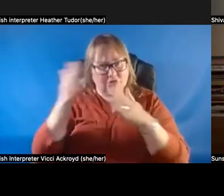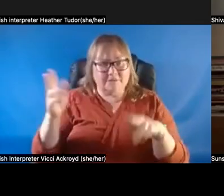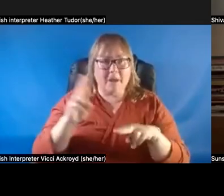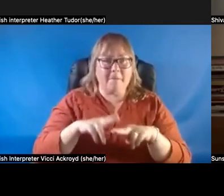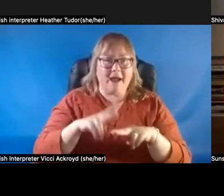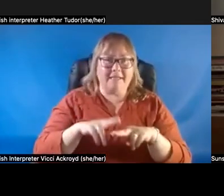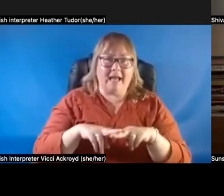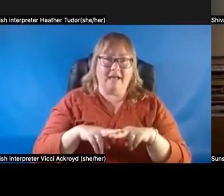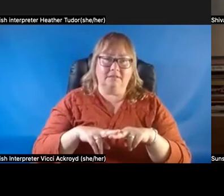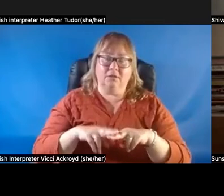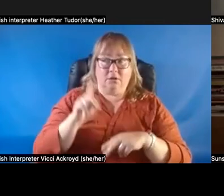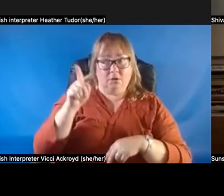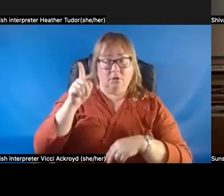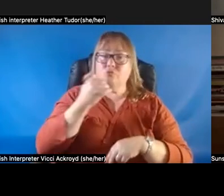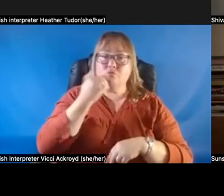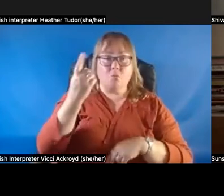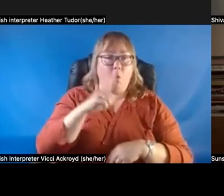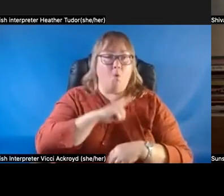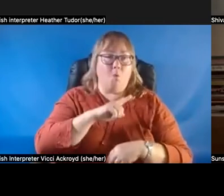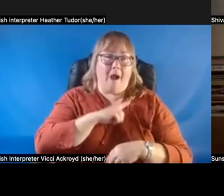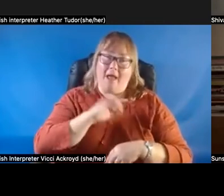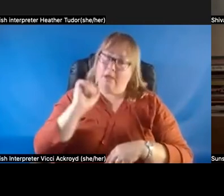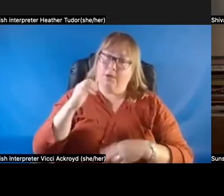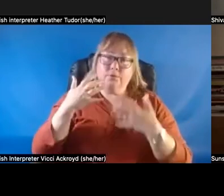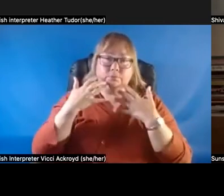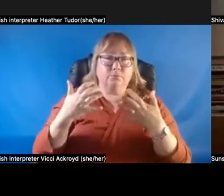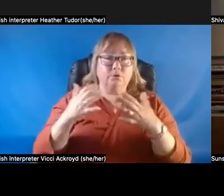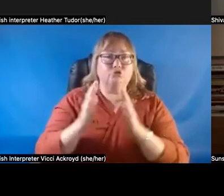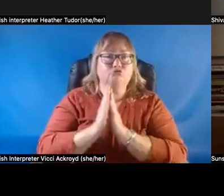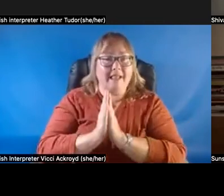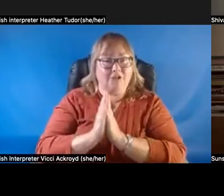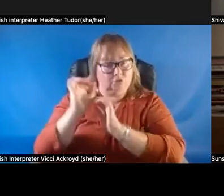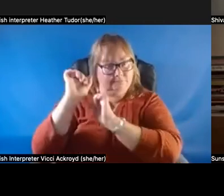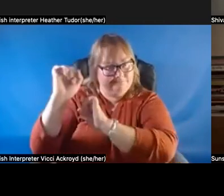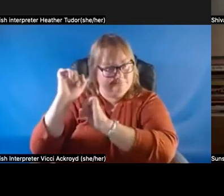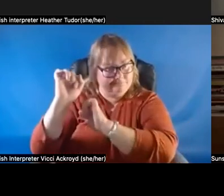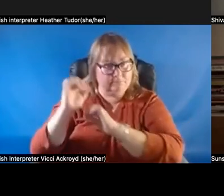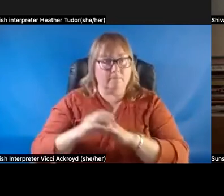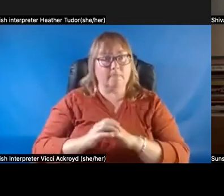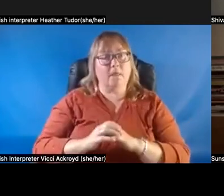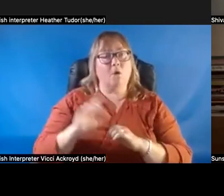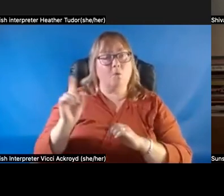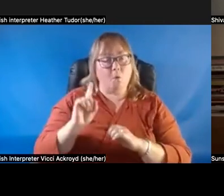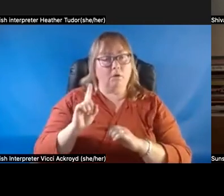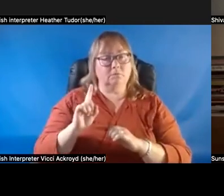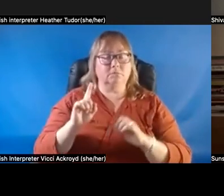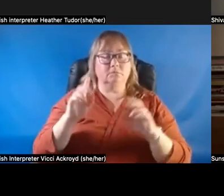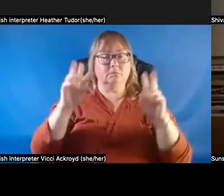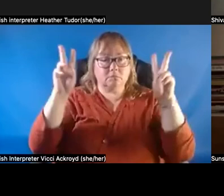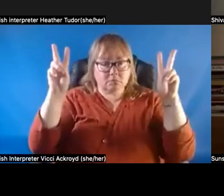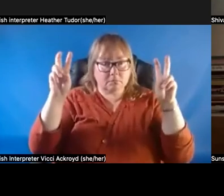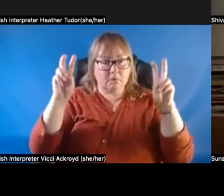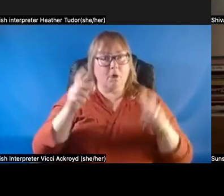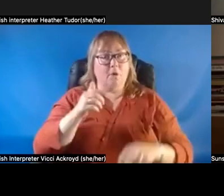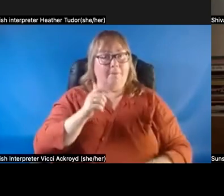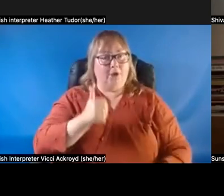because he prioritizes religion, and that's just like all about just be a good person. That's it. Just be nice to everyone, treat everyone equally, and just